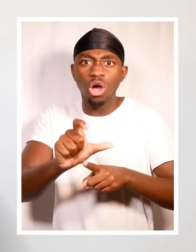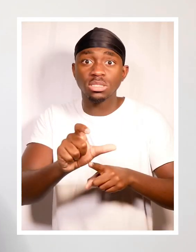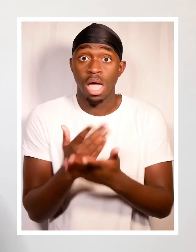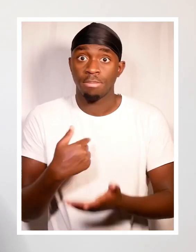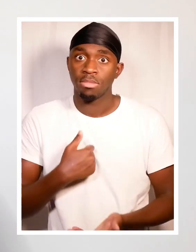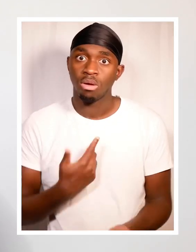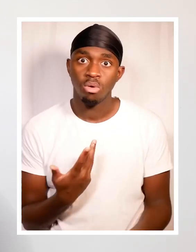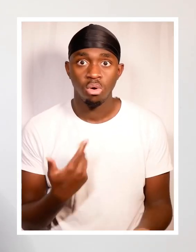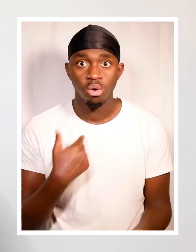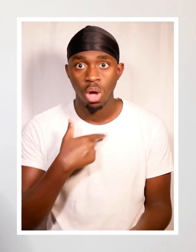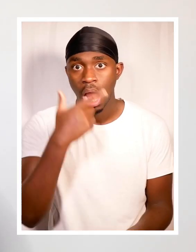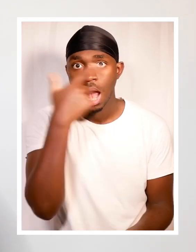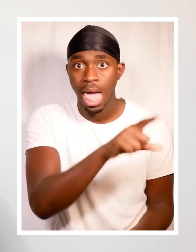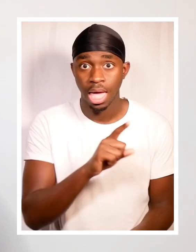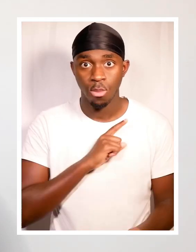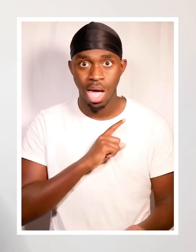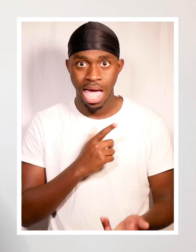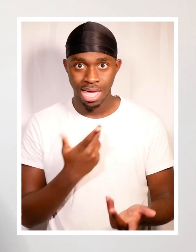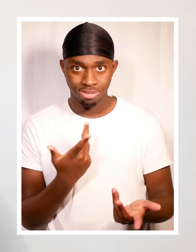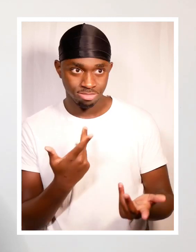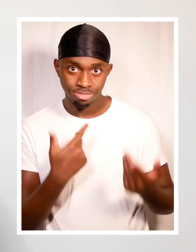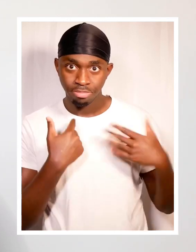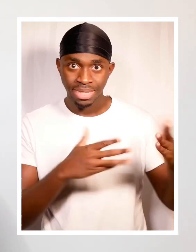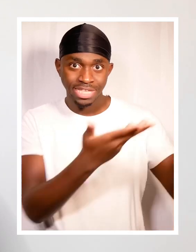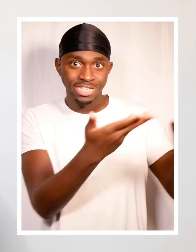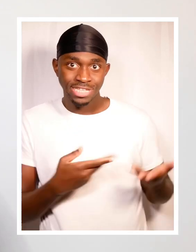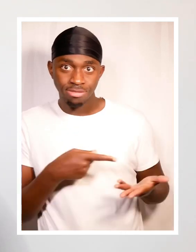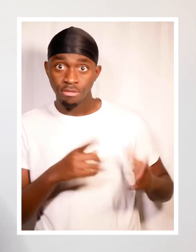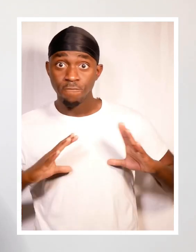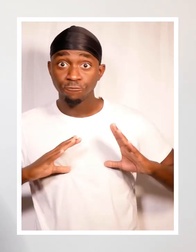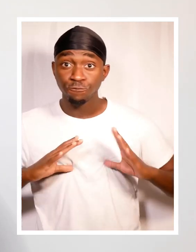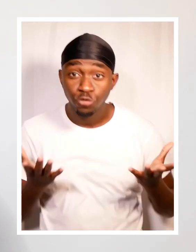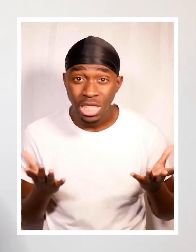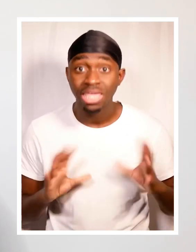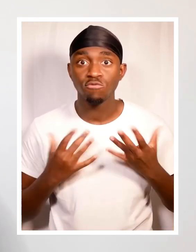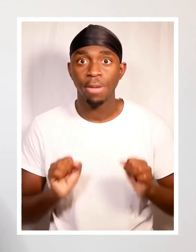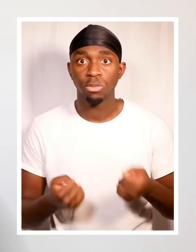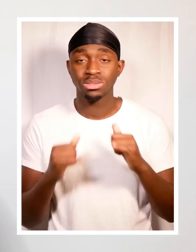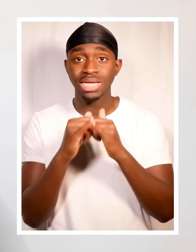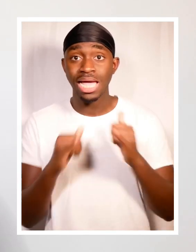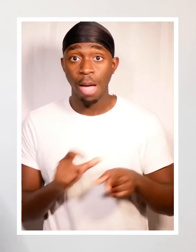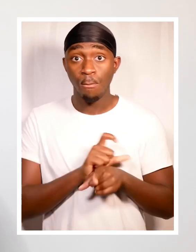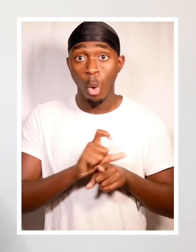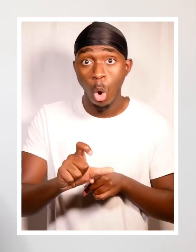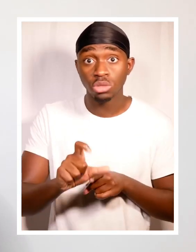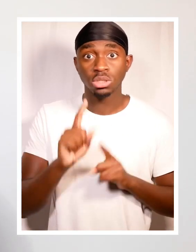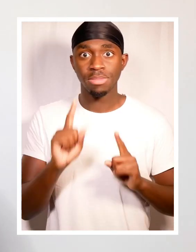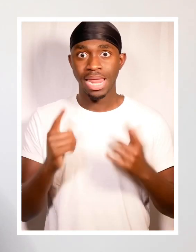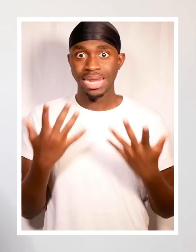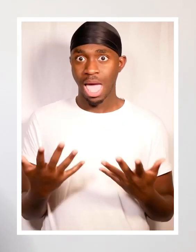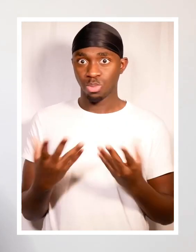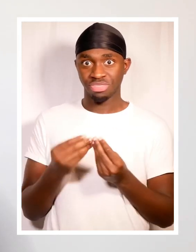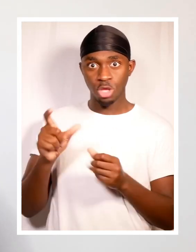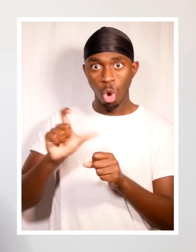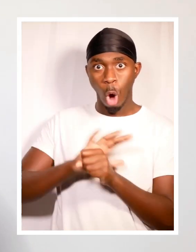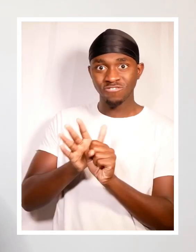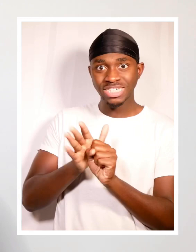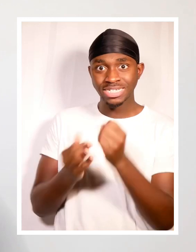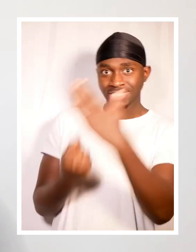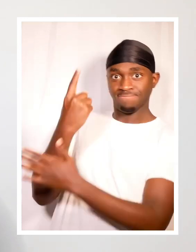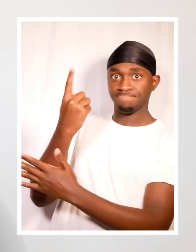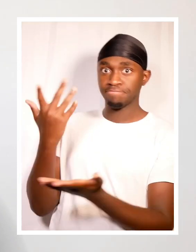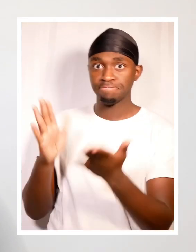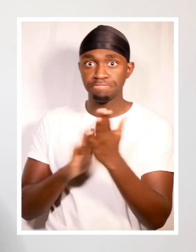had to pay for that boot camp i don't think i would have been able to apply because i just didn't have the money for that at the time